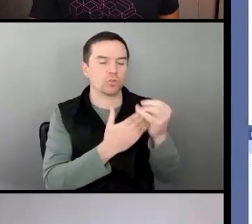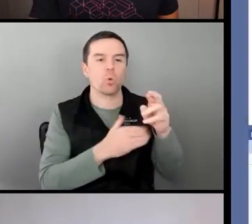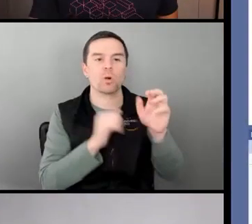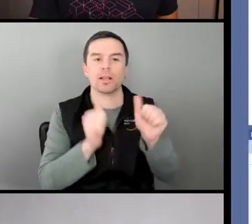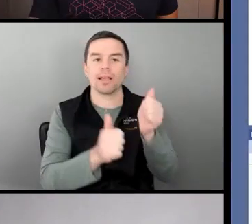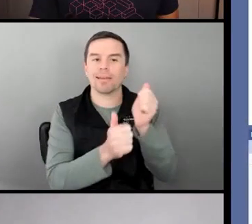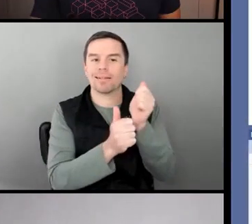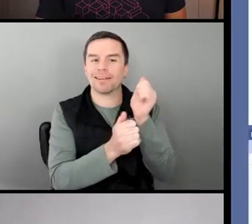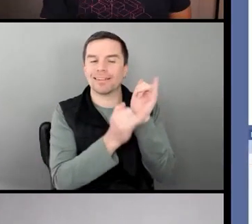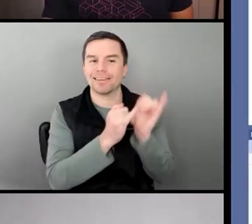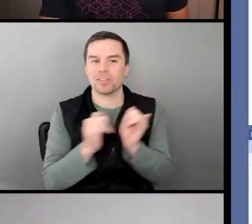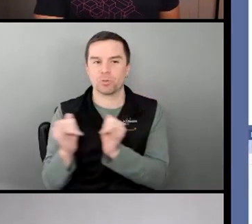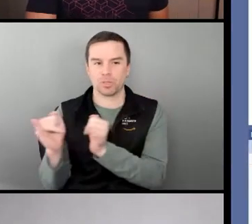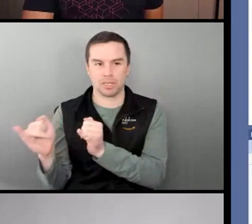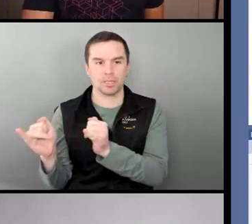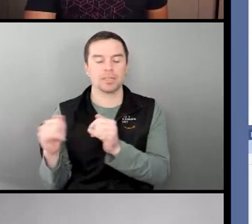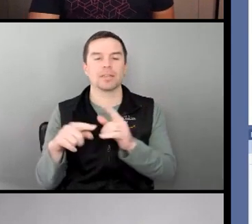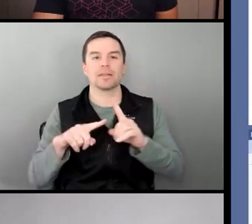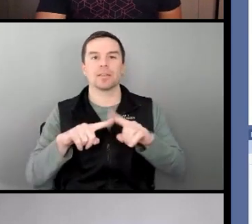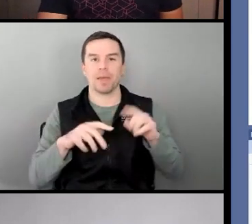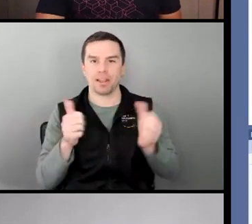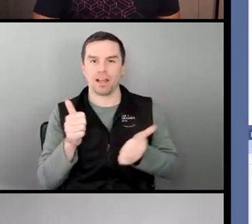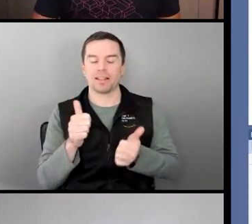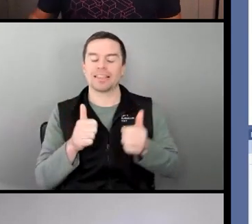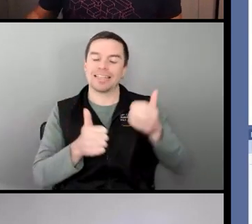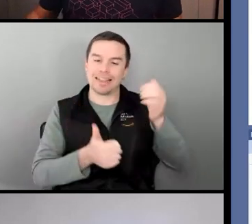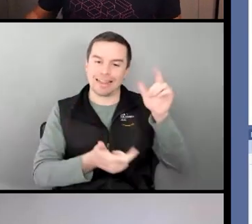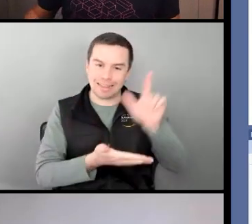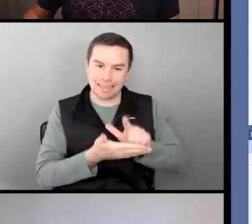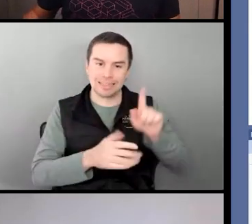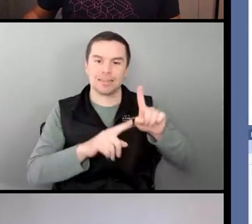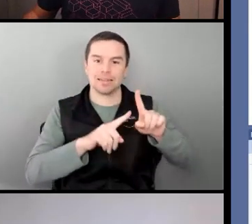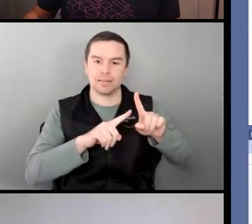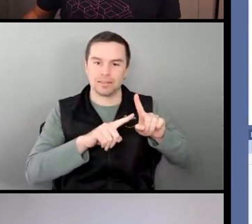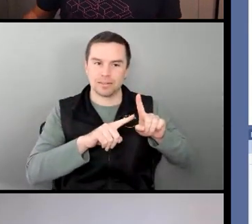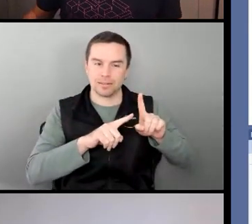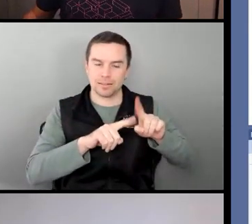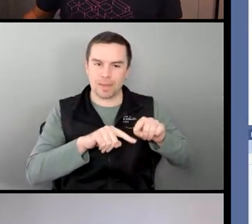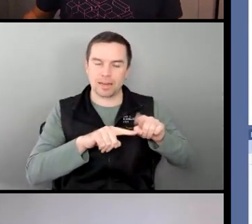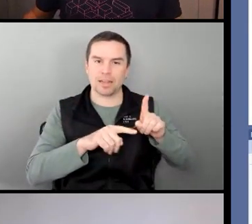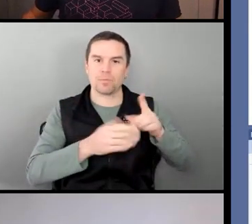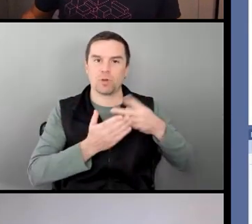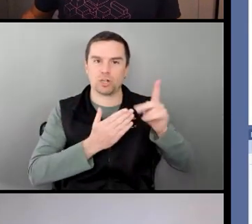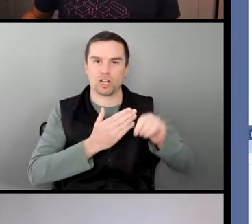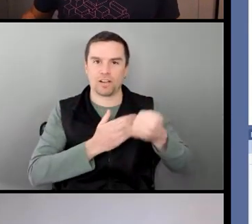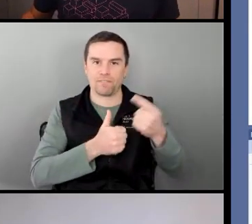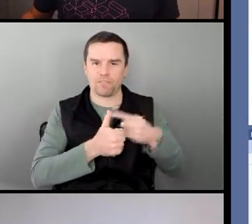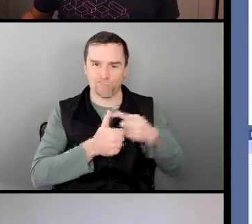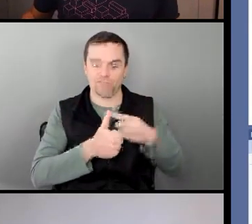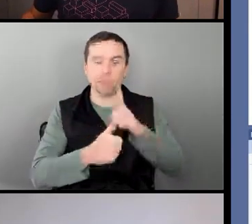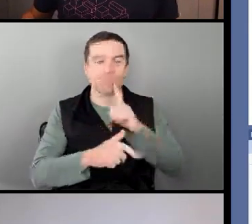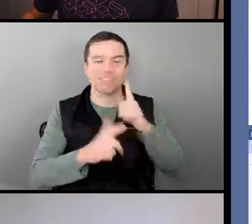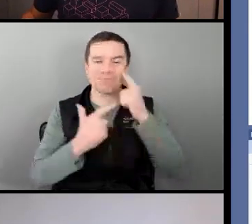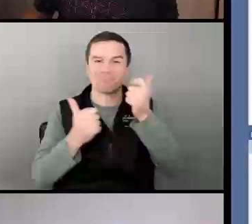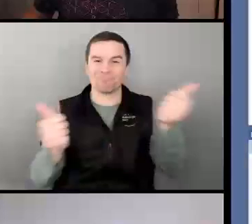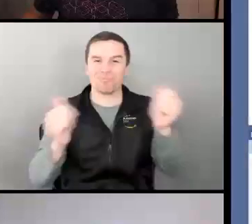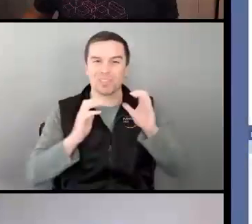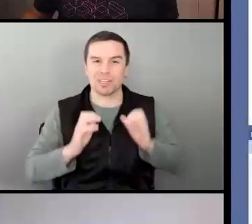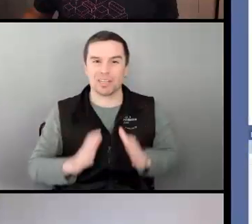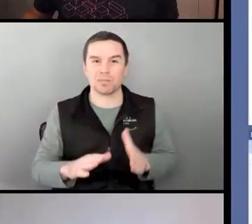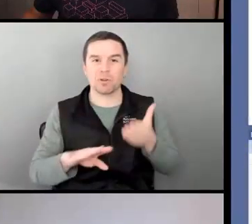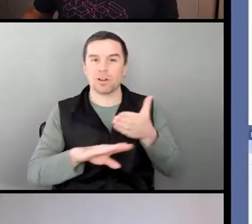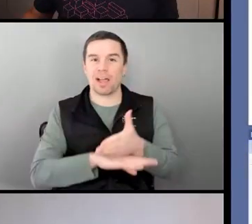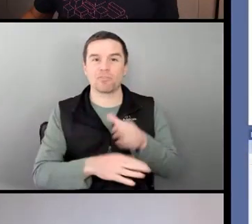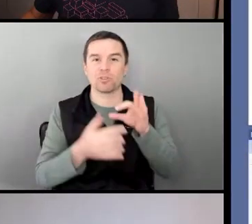the least dependent project first, the smaller project, or the most complex first. So it's really up to the customer. But let's say you've gone ahead and ported, and what